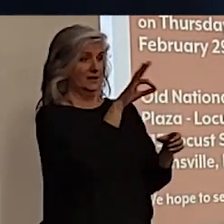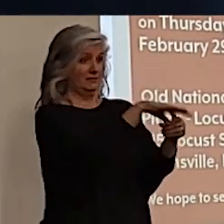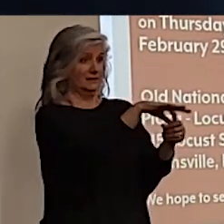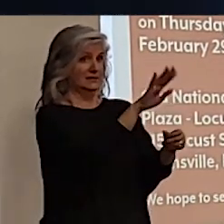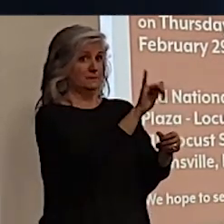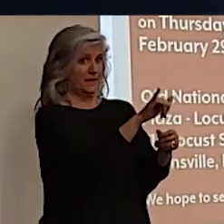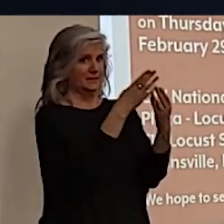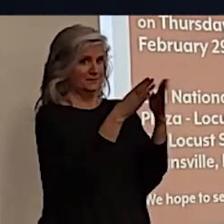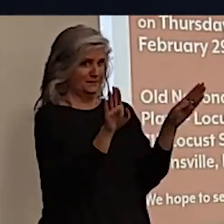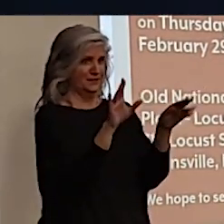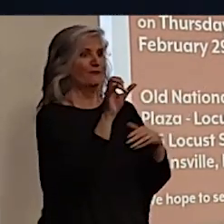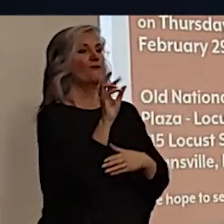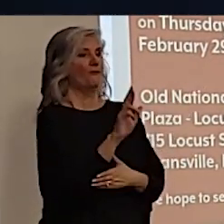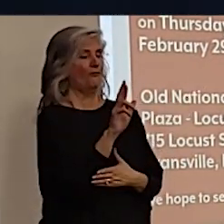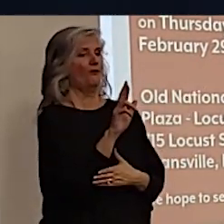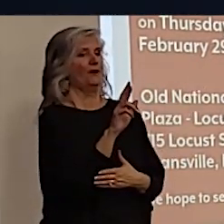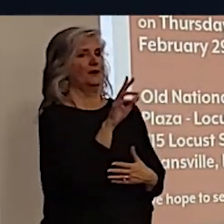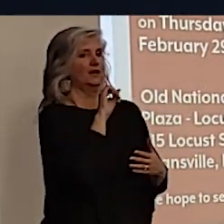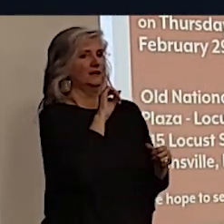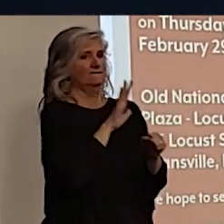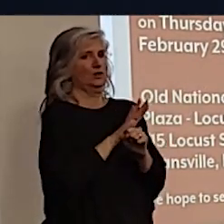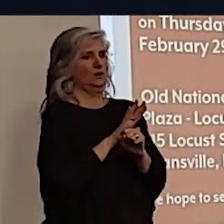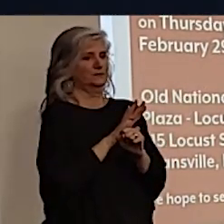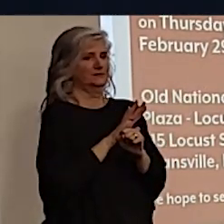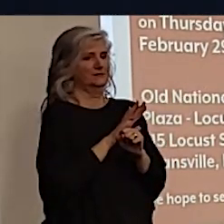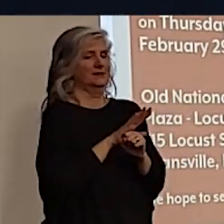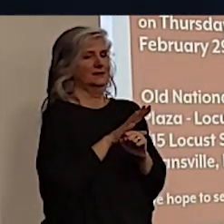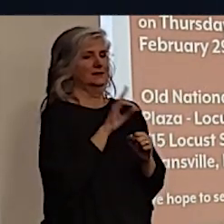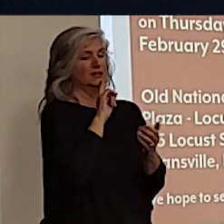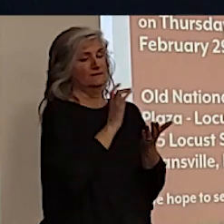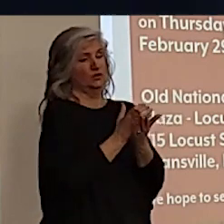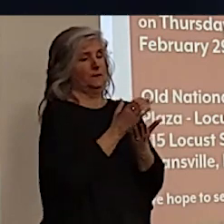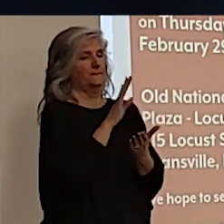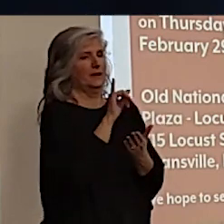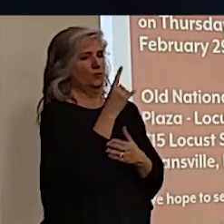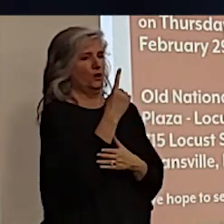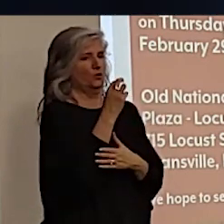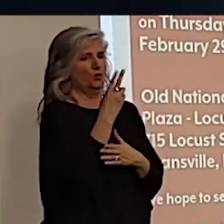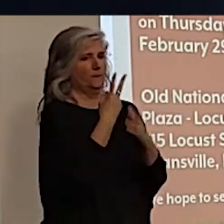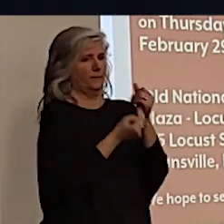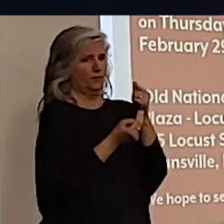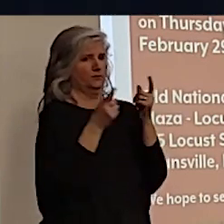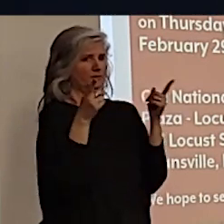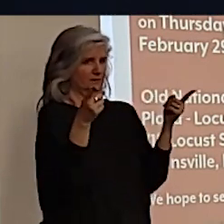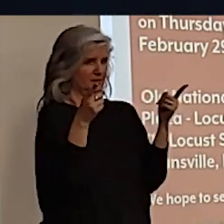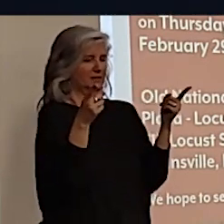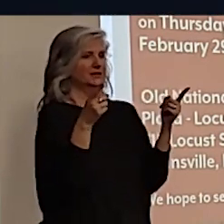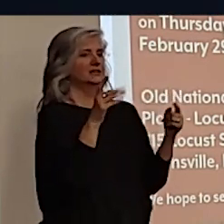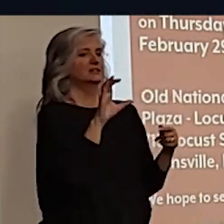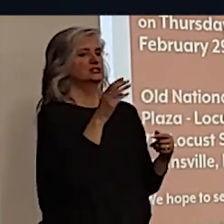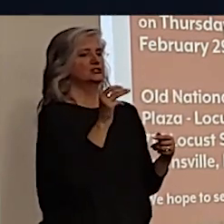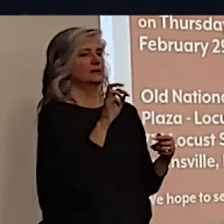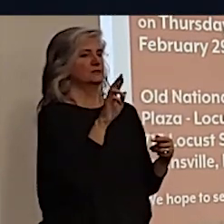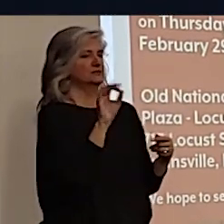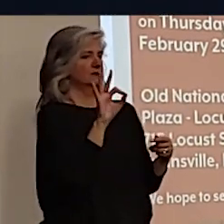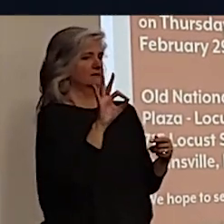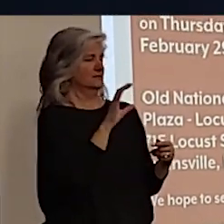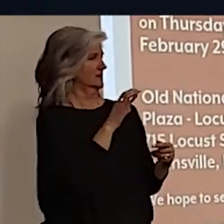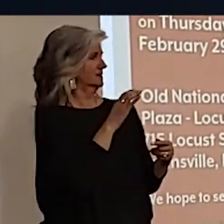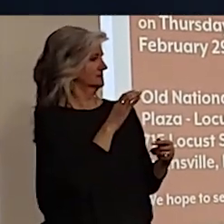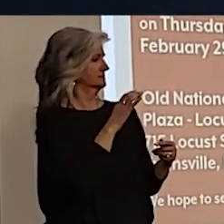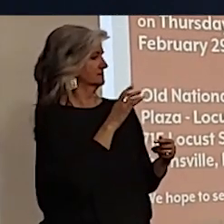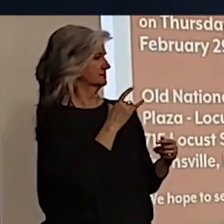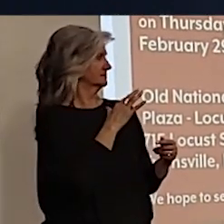public or confirmed by one or both chambers of the General Assembly. New Hampshire,